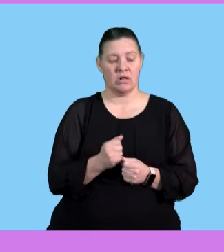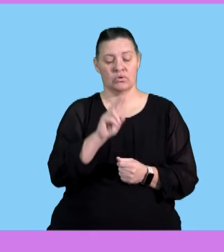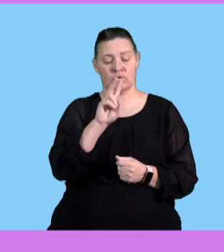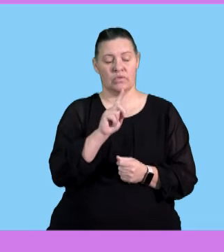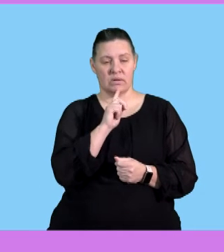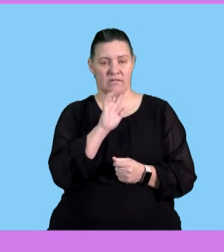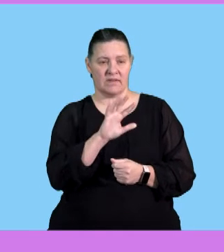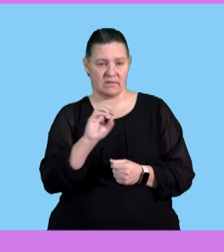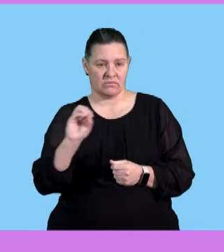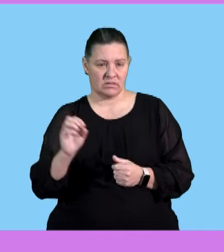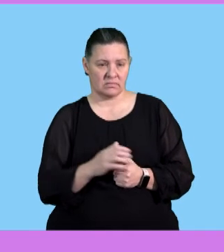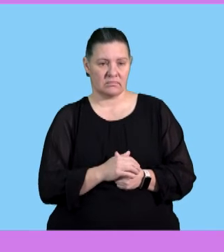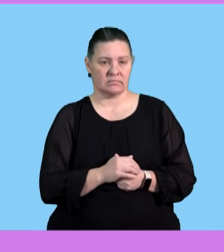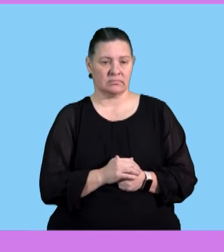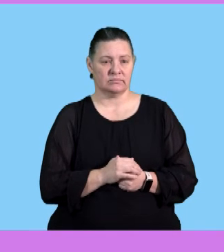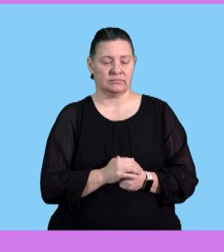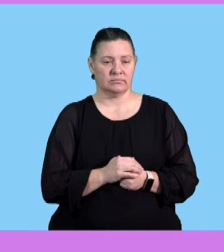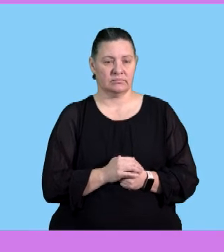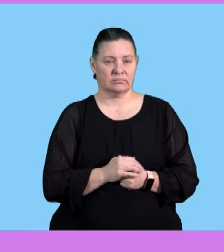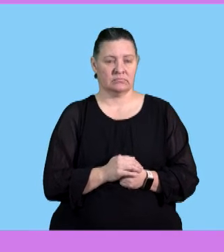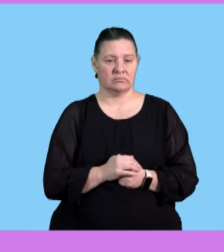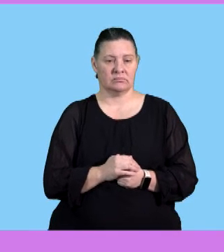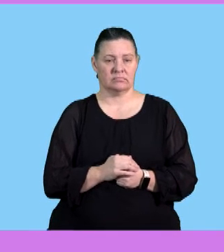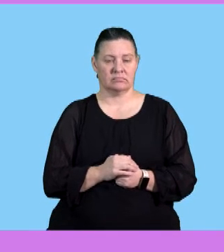her materials,